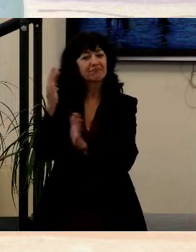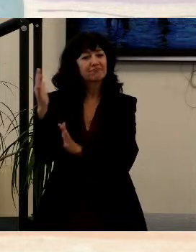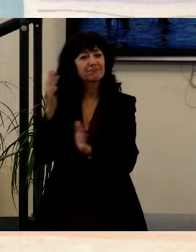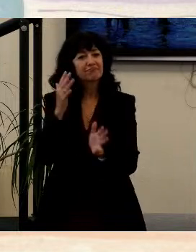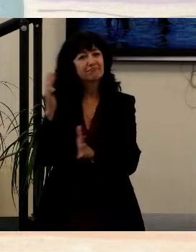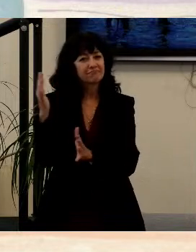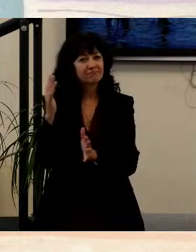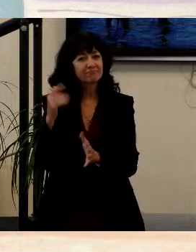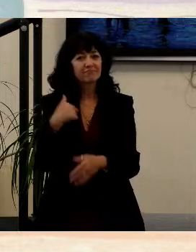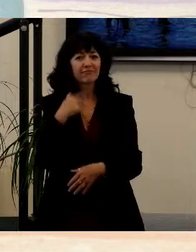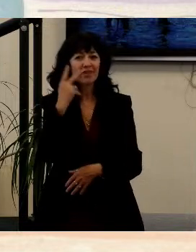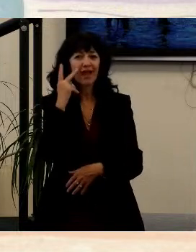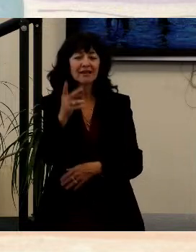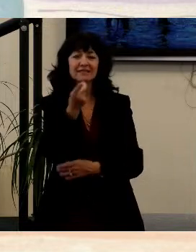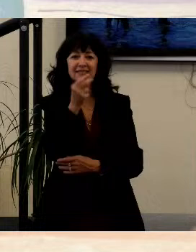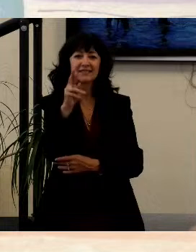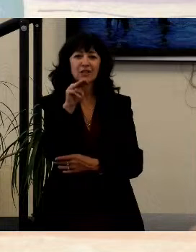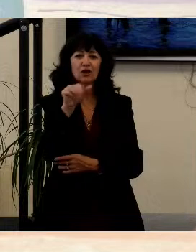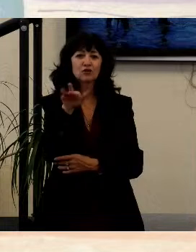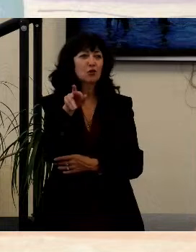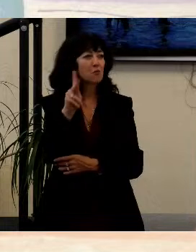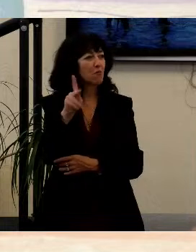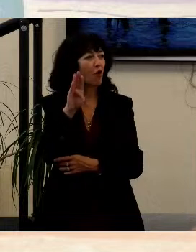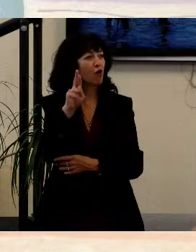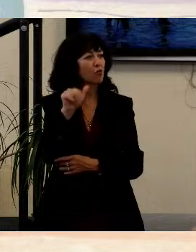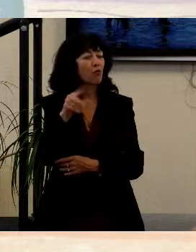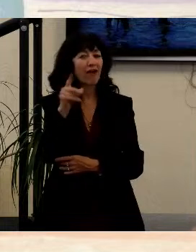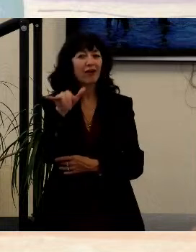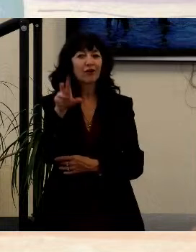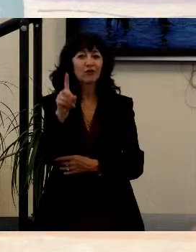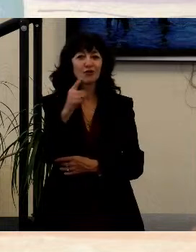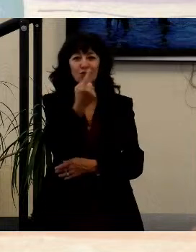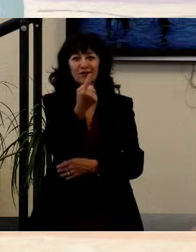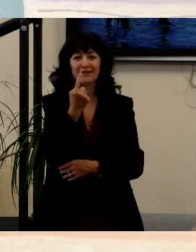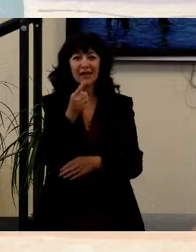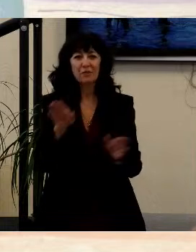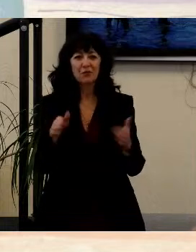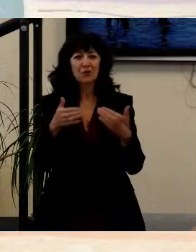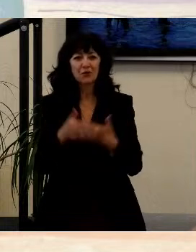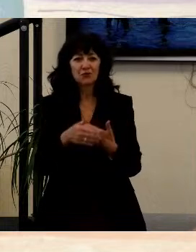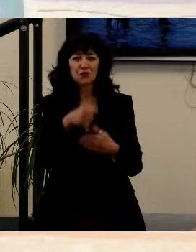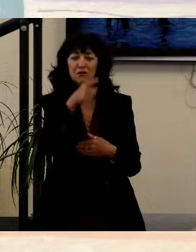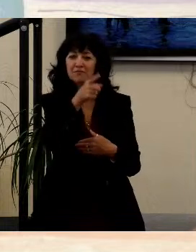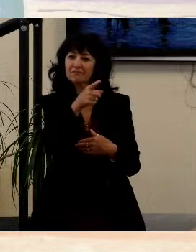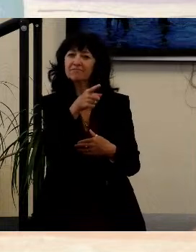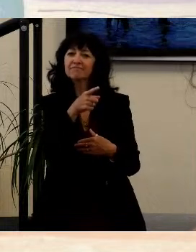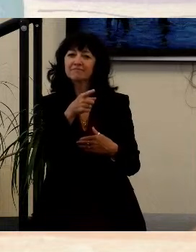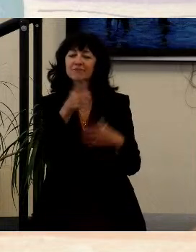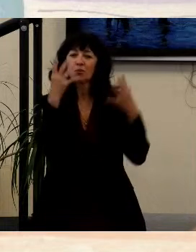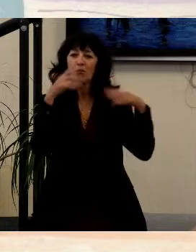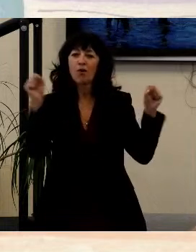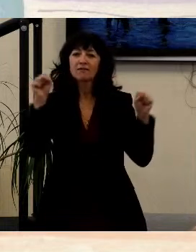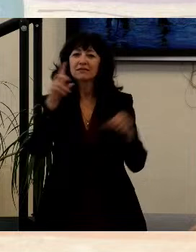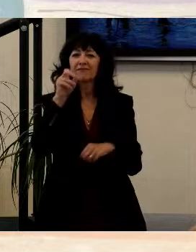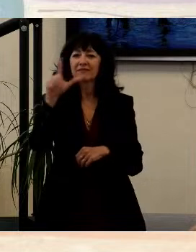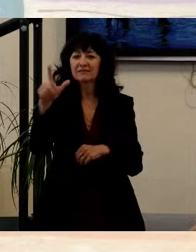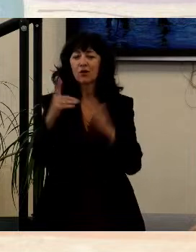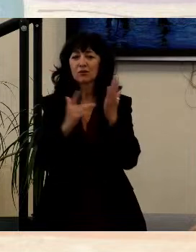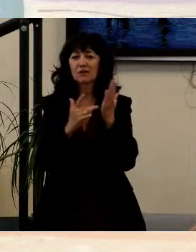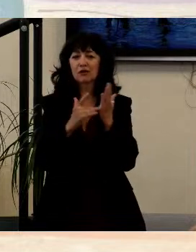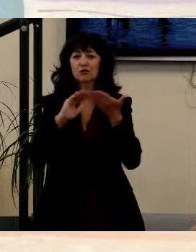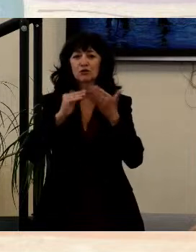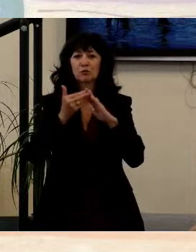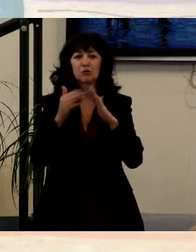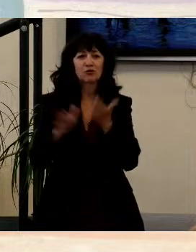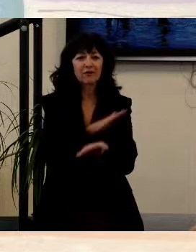I see Dr. Mark Brainerd has entered the room, leading our Delaware Technical and Community College. Thanks, Mark, for the tremendous